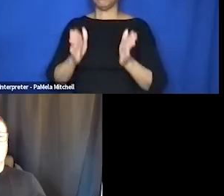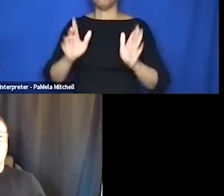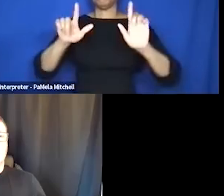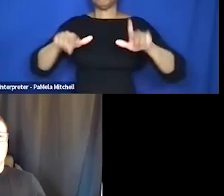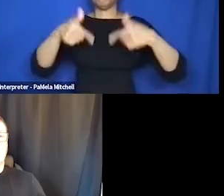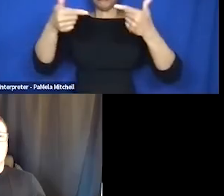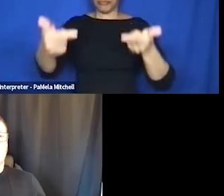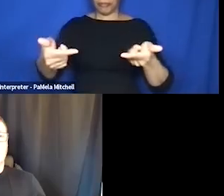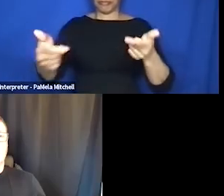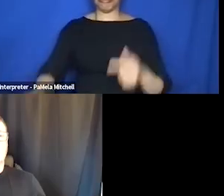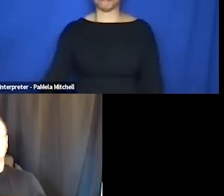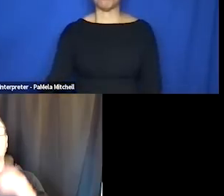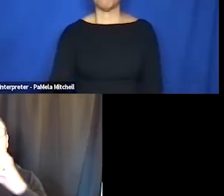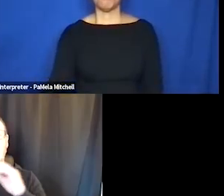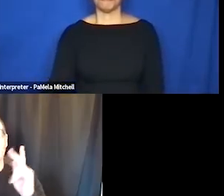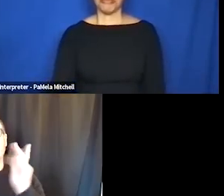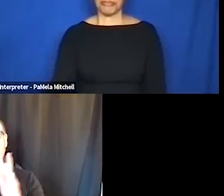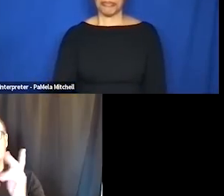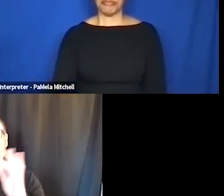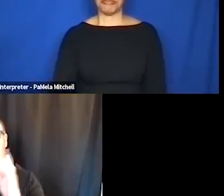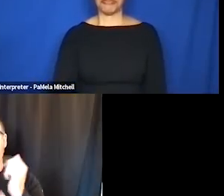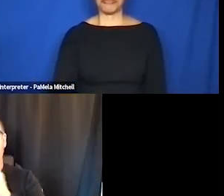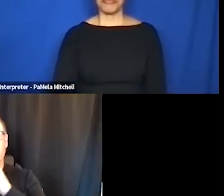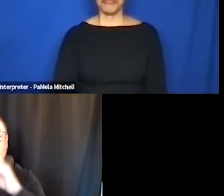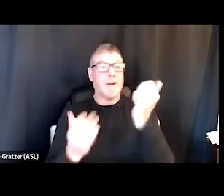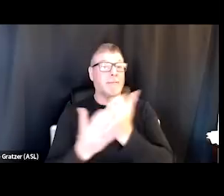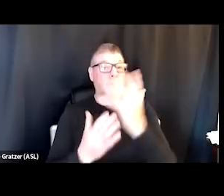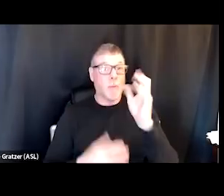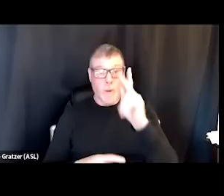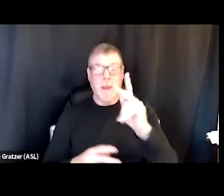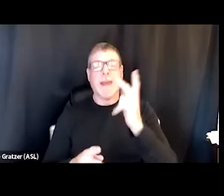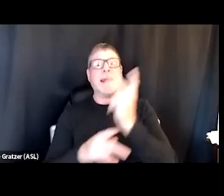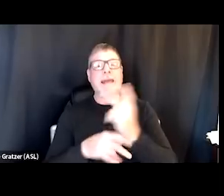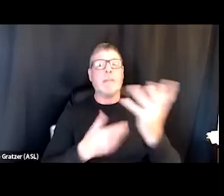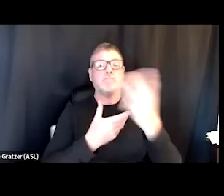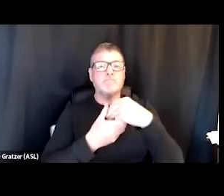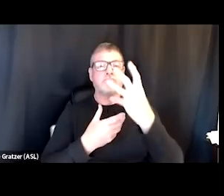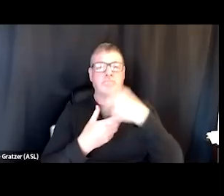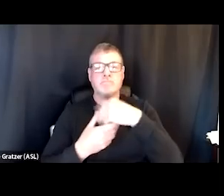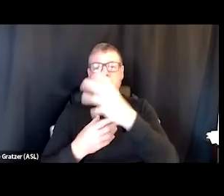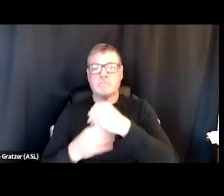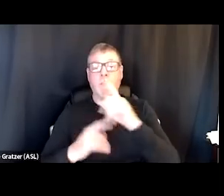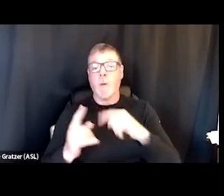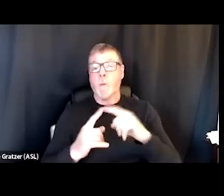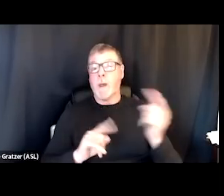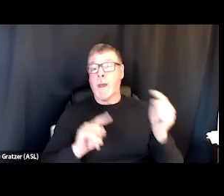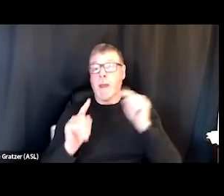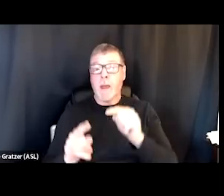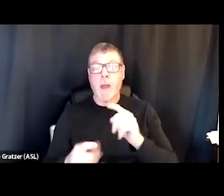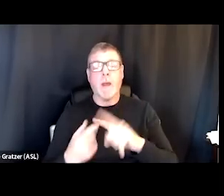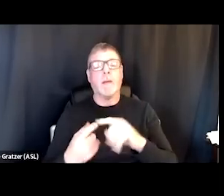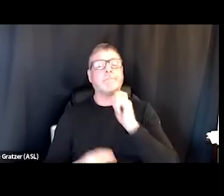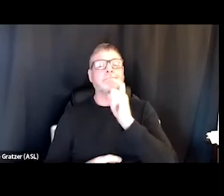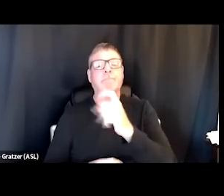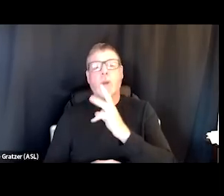outreaching the communities and making sure everybody's okay. We keep engaging either when we come in either with water